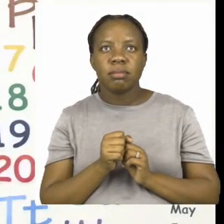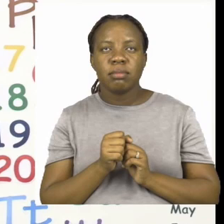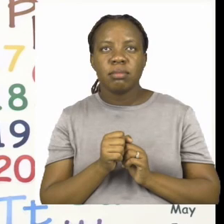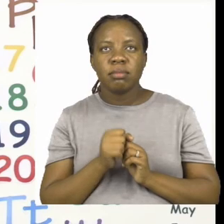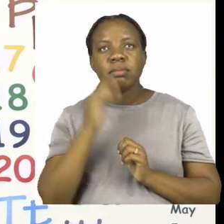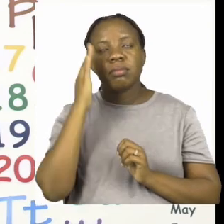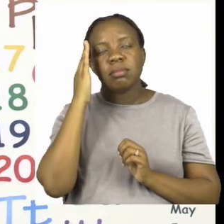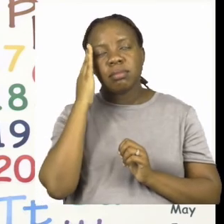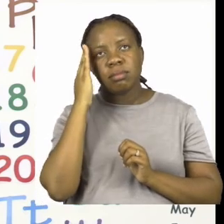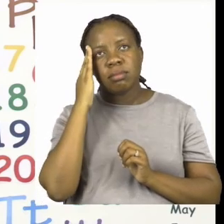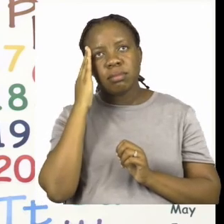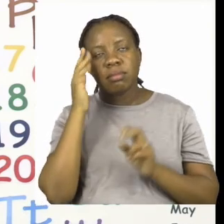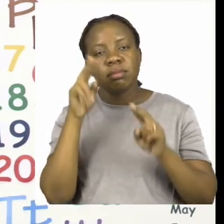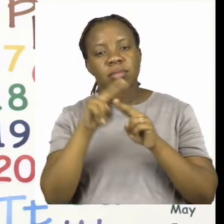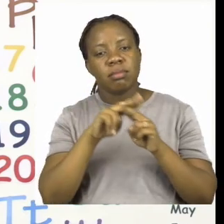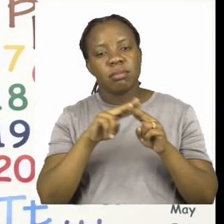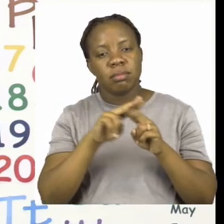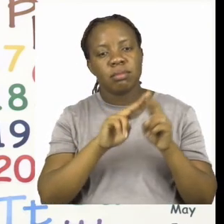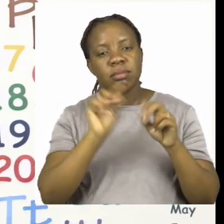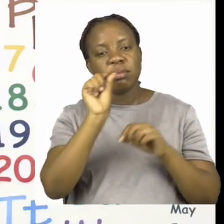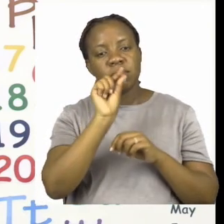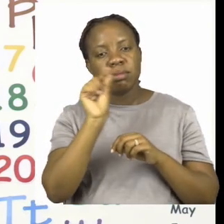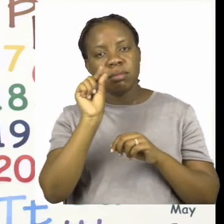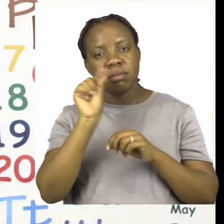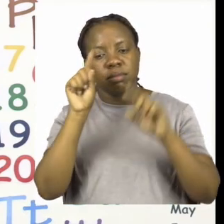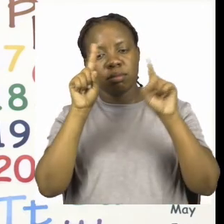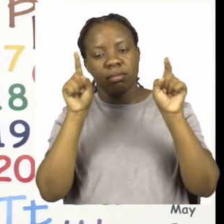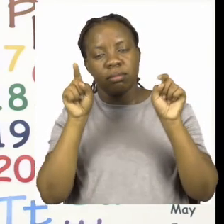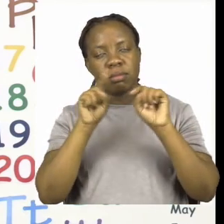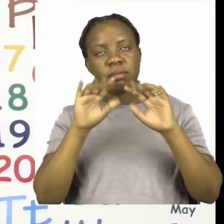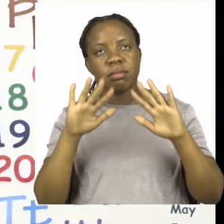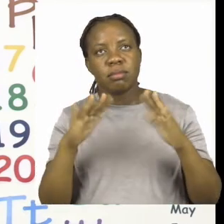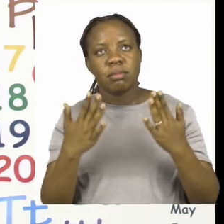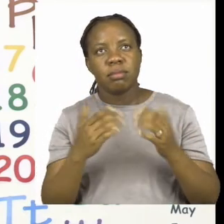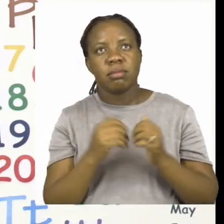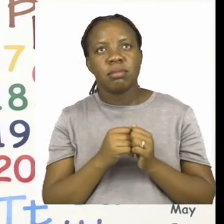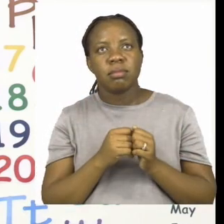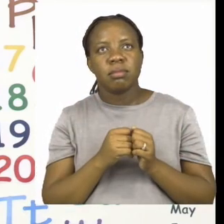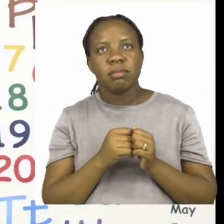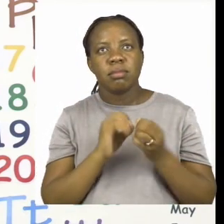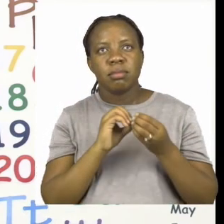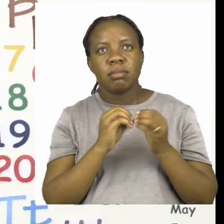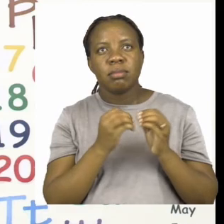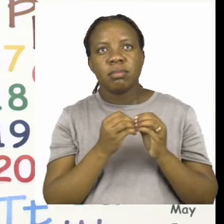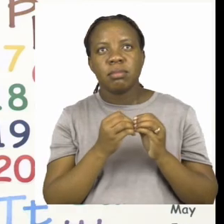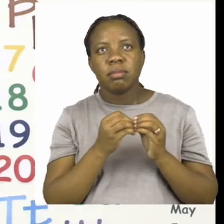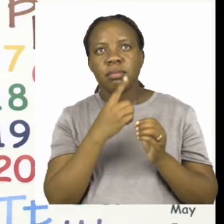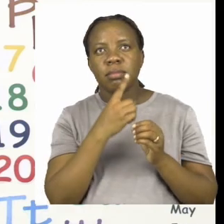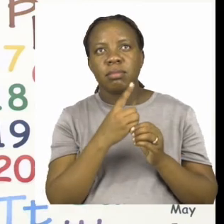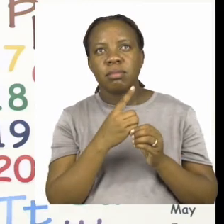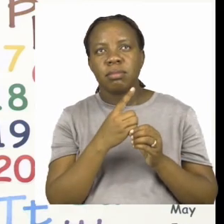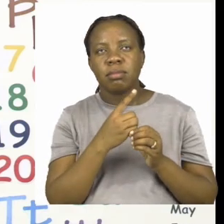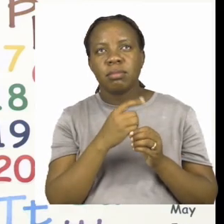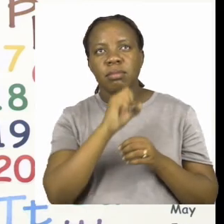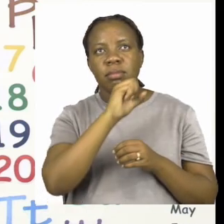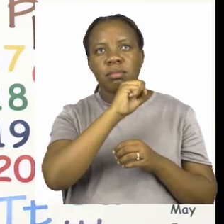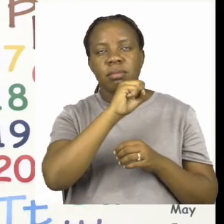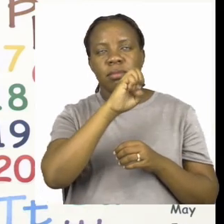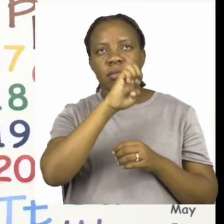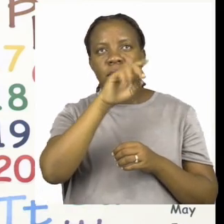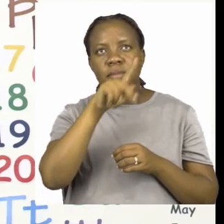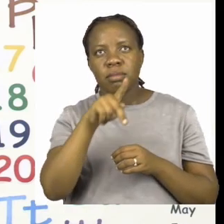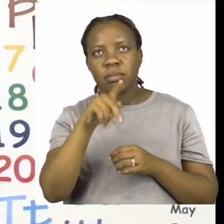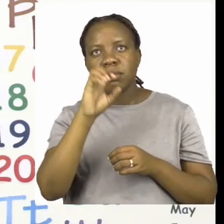words to finish or complete the sentences. Now the sentence is September,